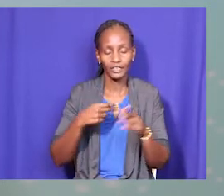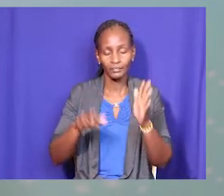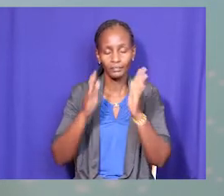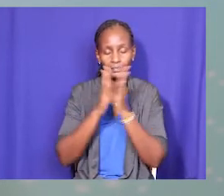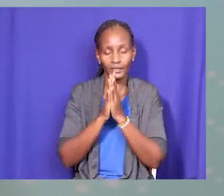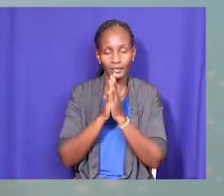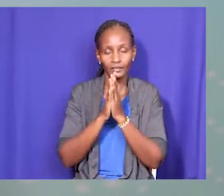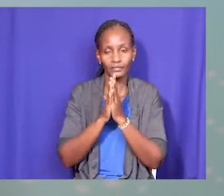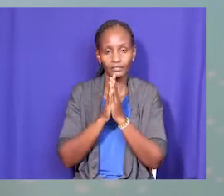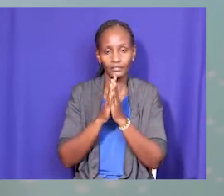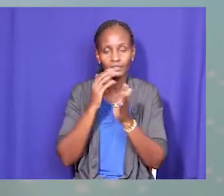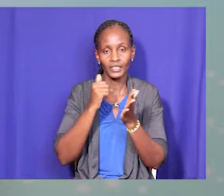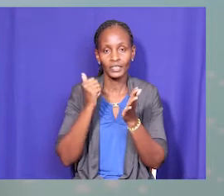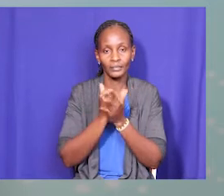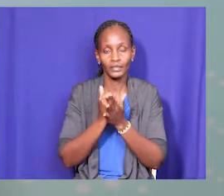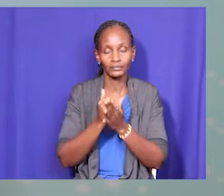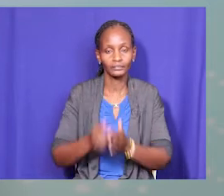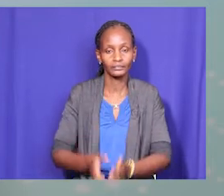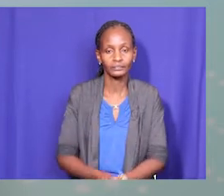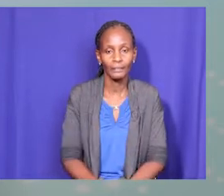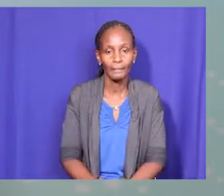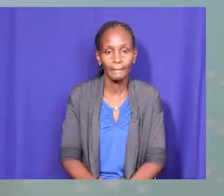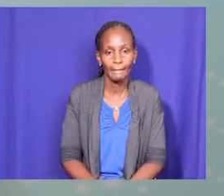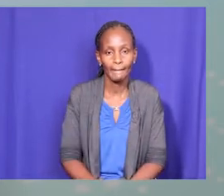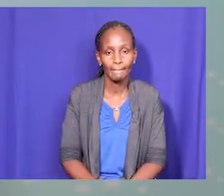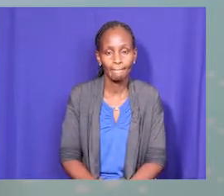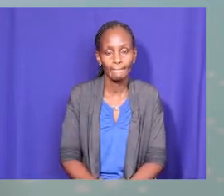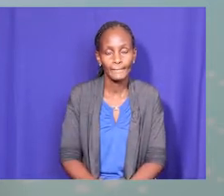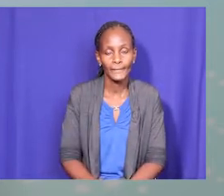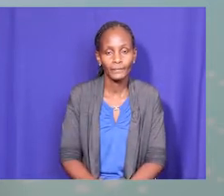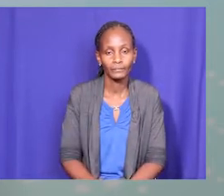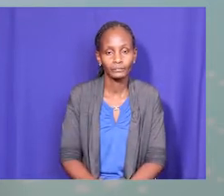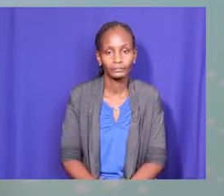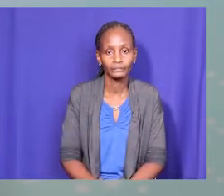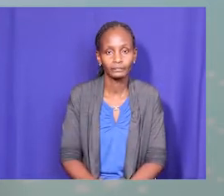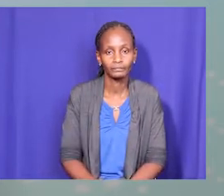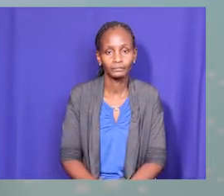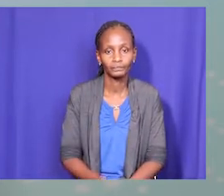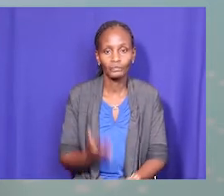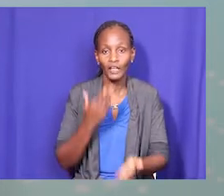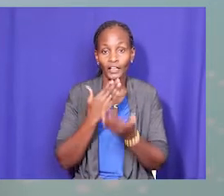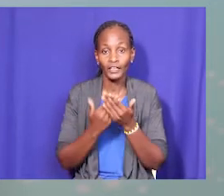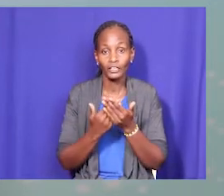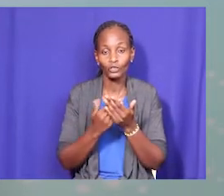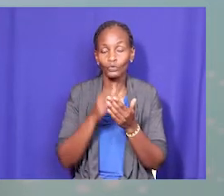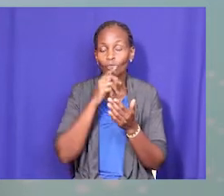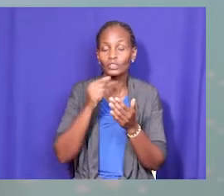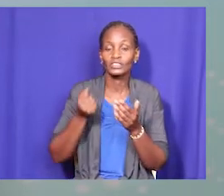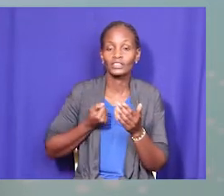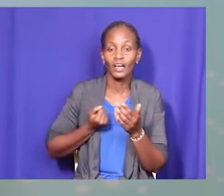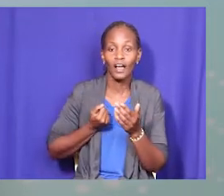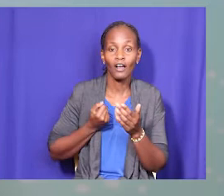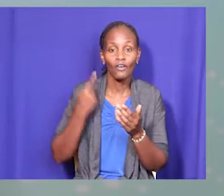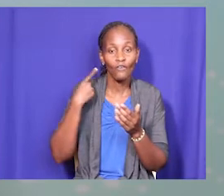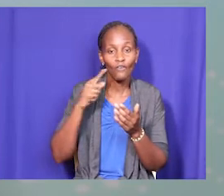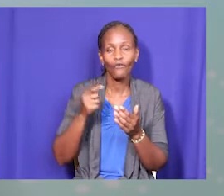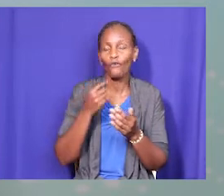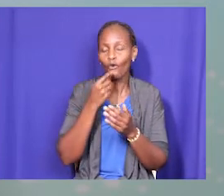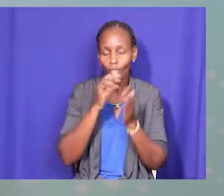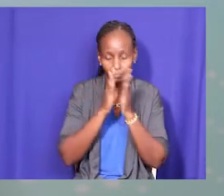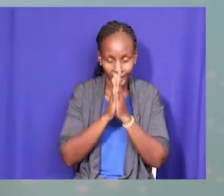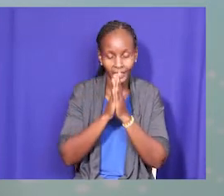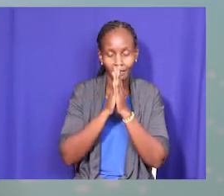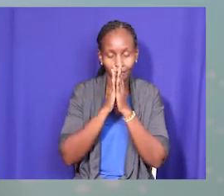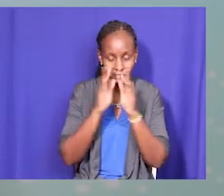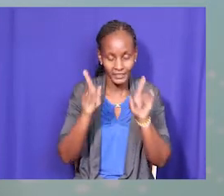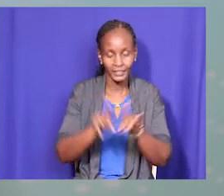pray, amen and amen. Thank you, boys and girls, for saying that prayer